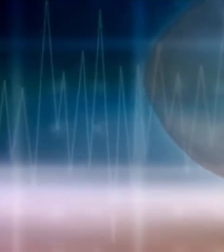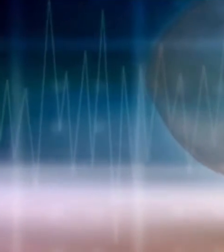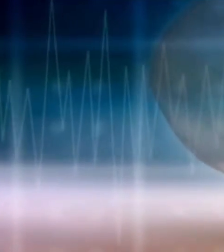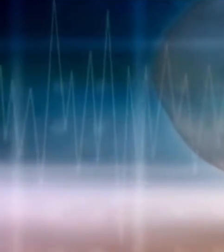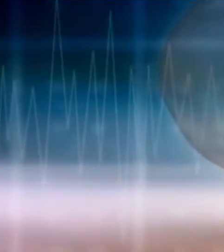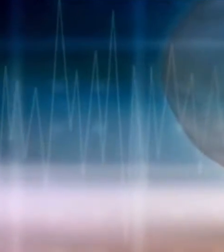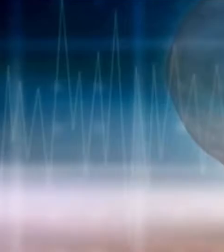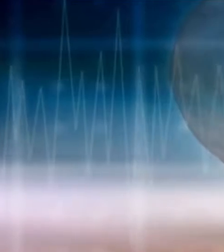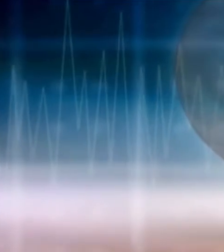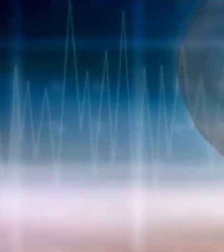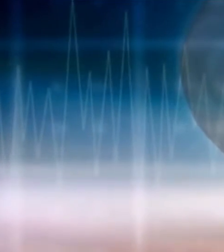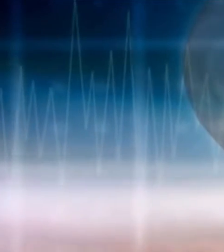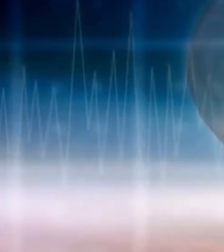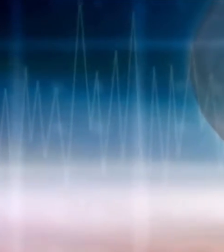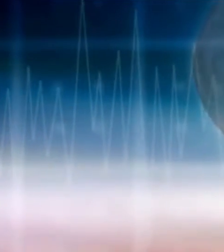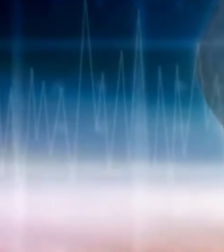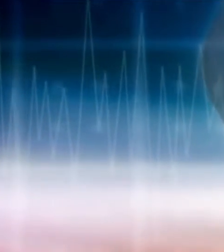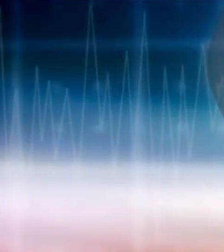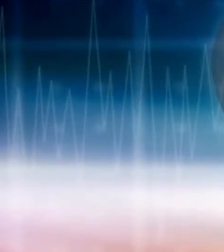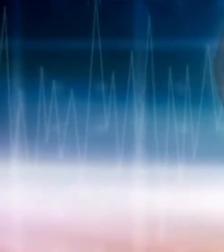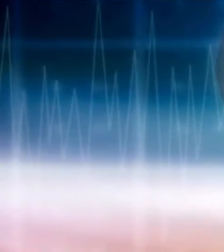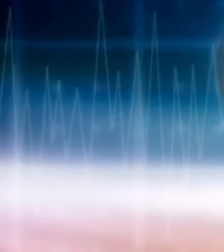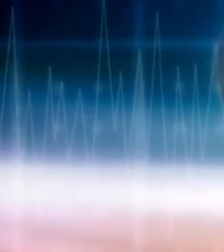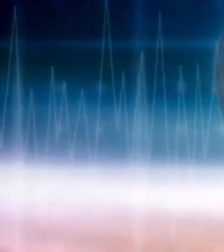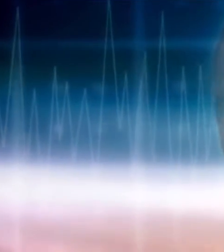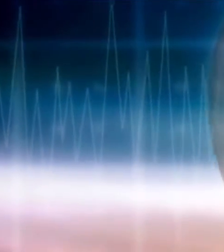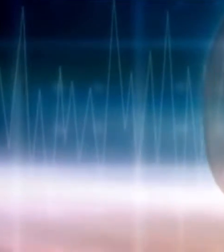FNIRS permits the study of the brains of very young infants,